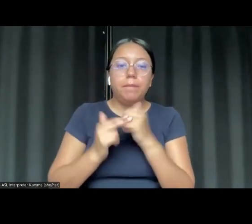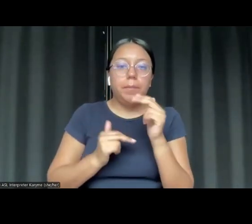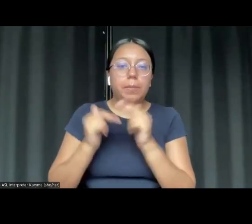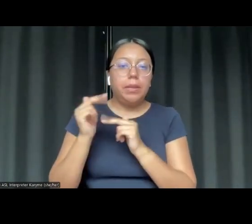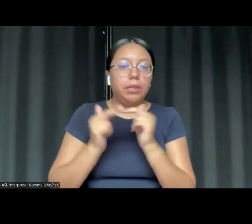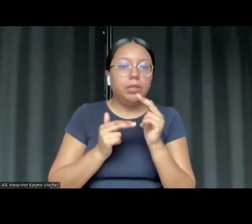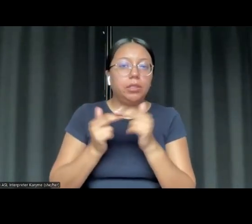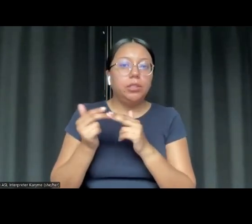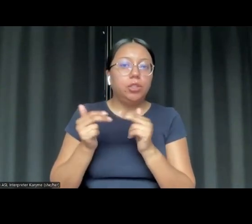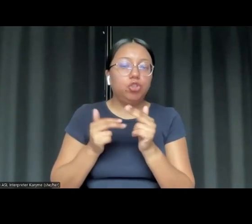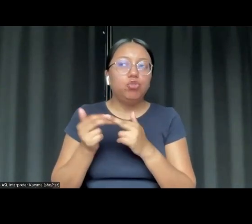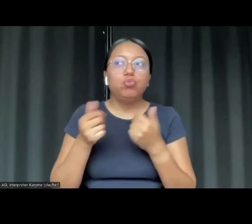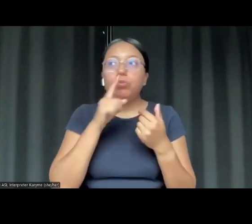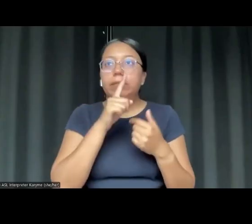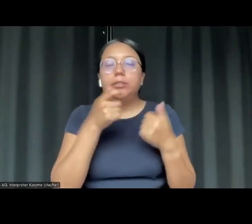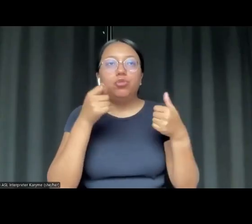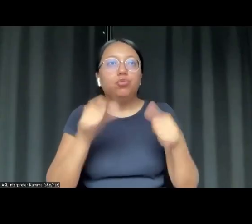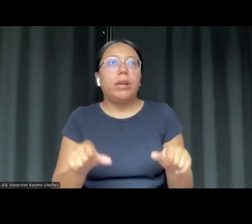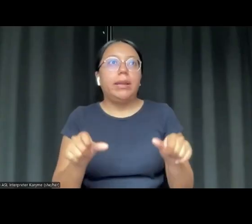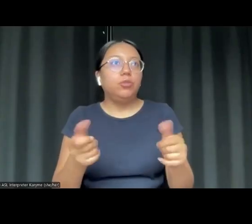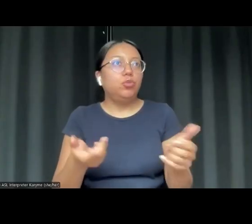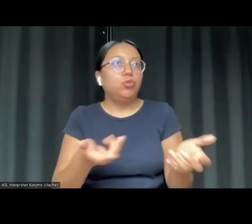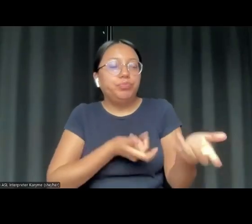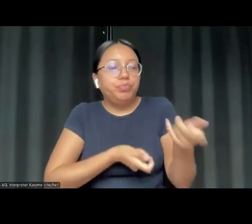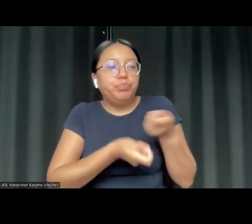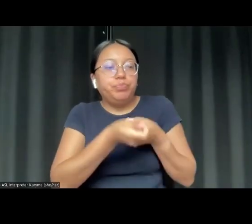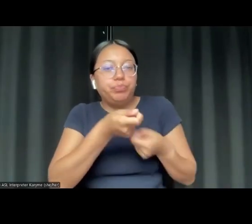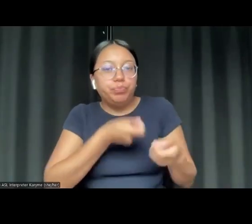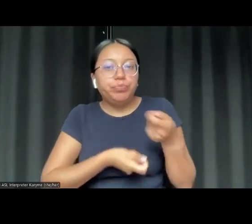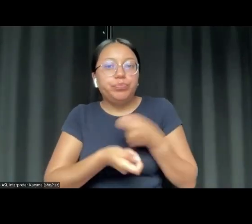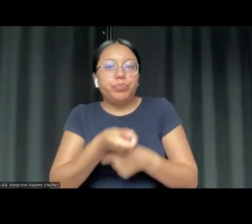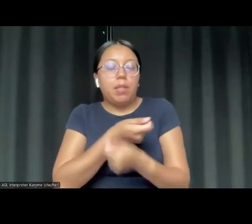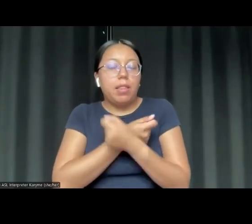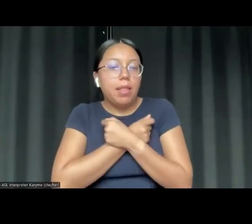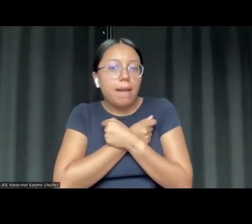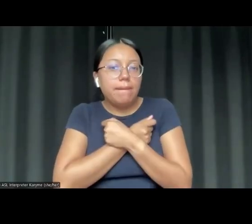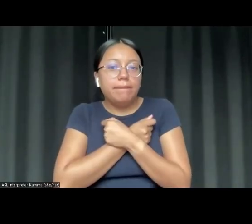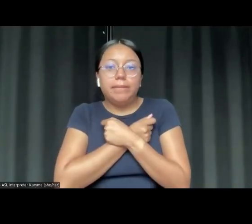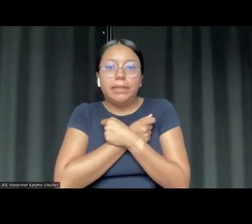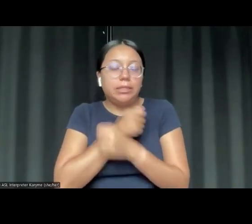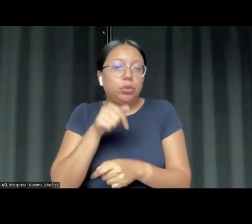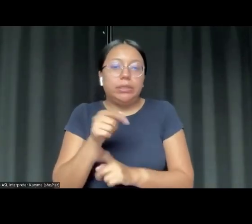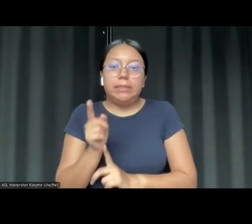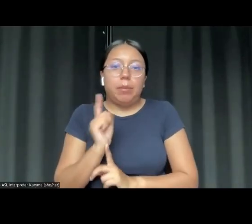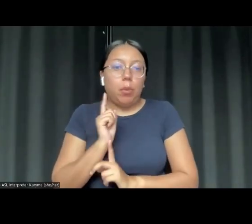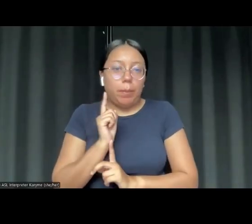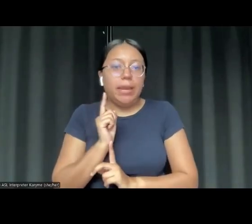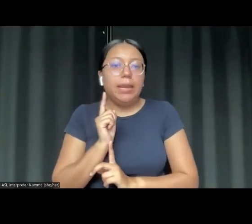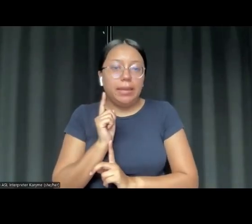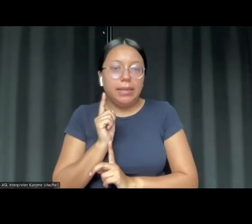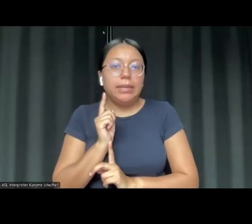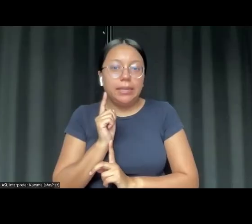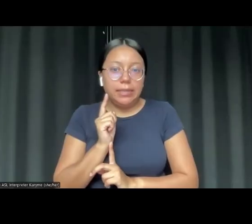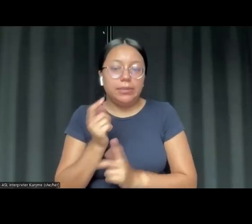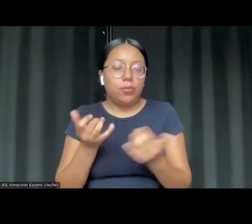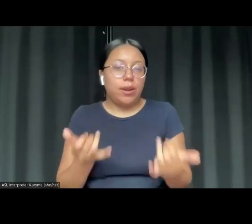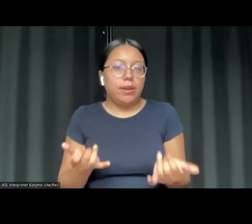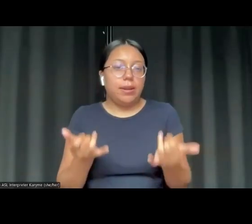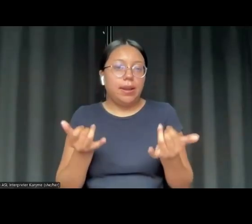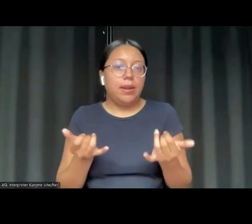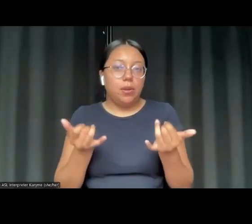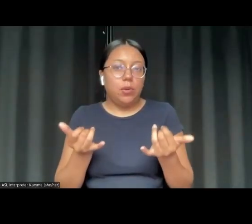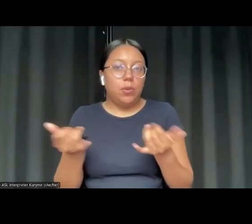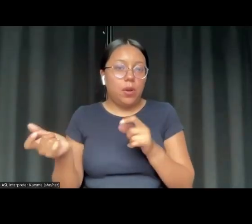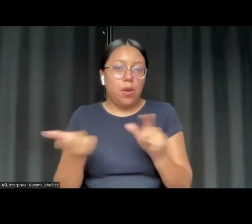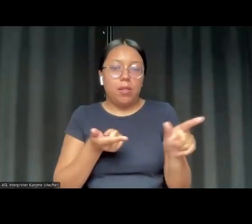bring just a little love into this moment that we are all in.